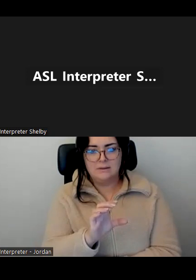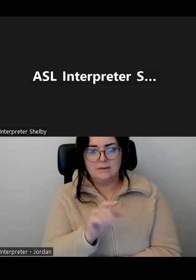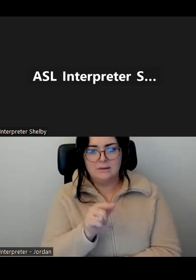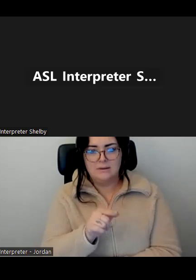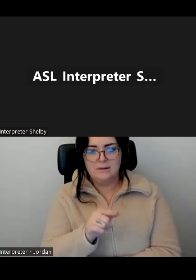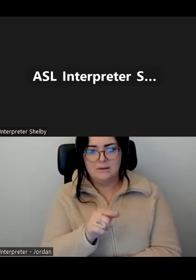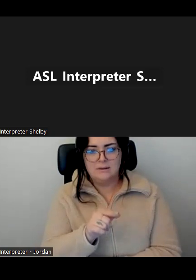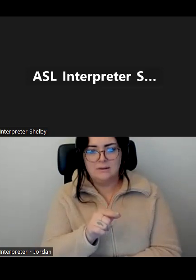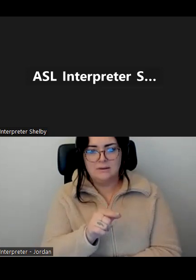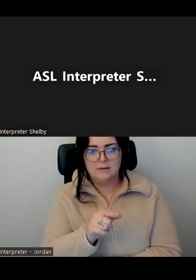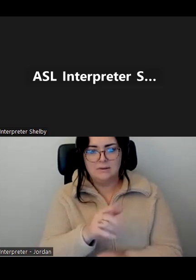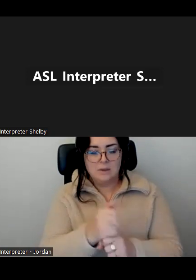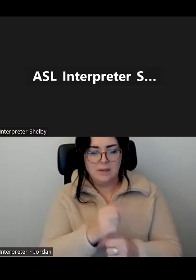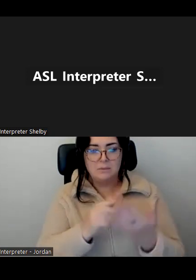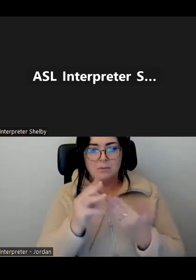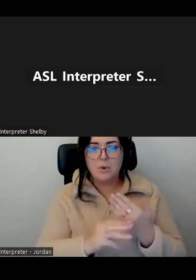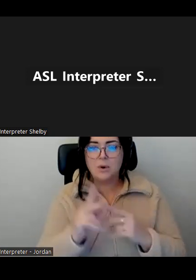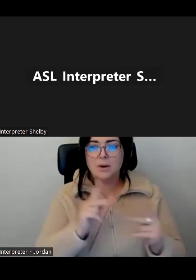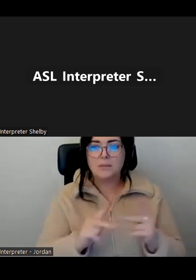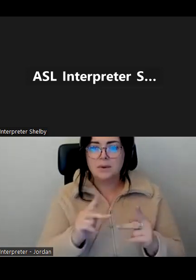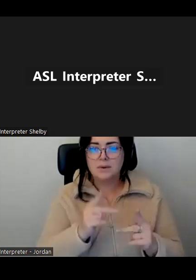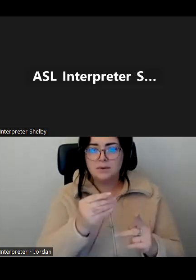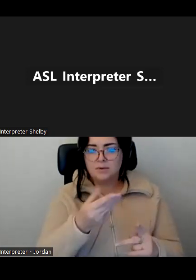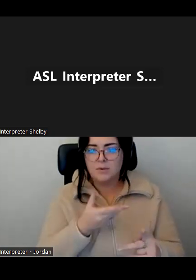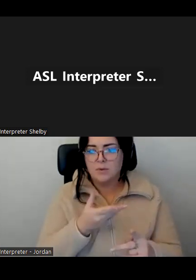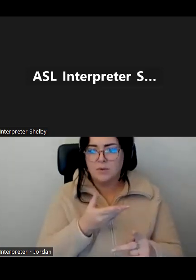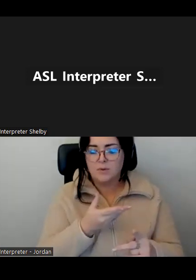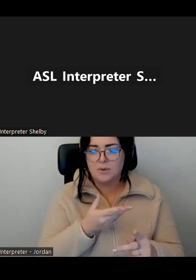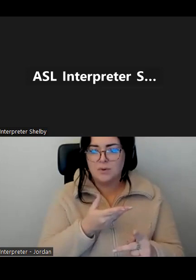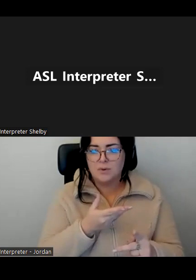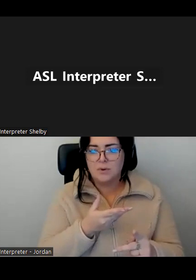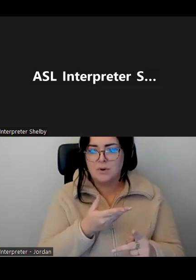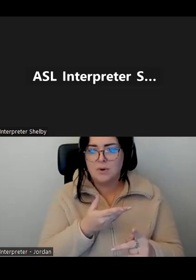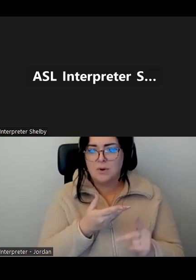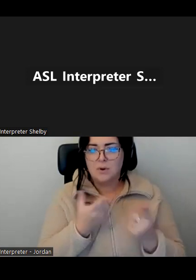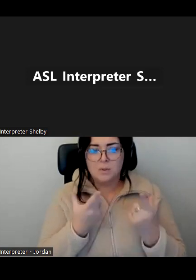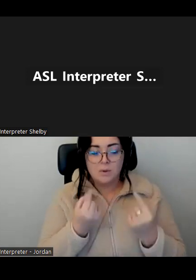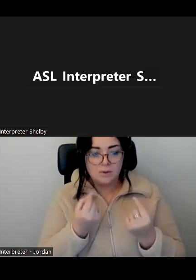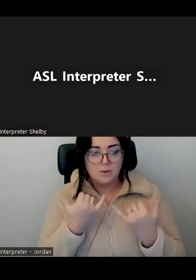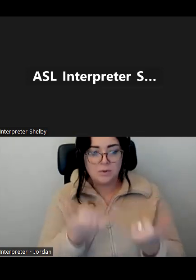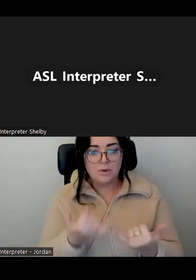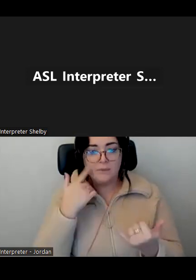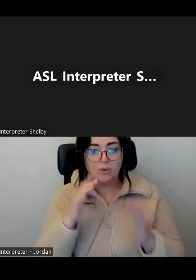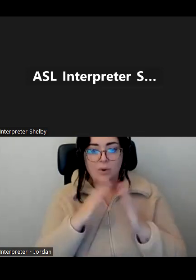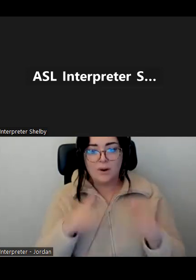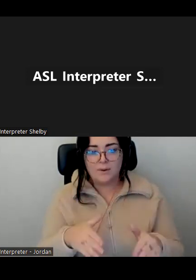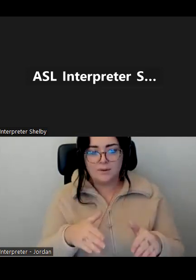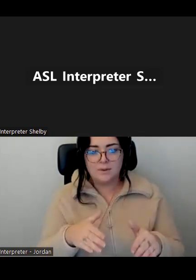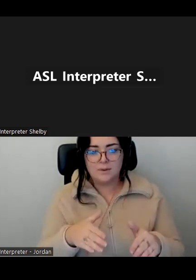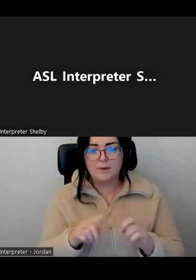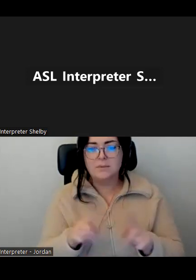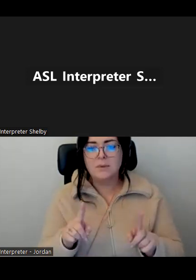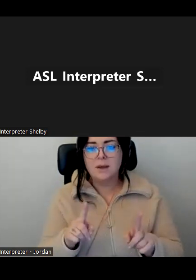I get program people telling me about what you can do now for housing. What